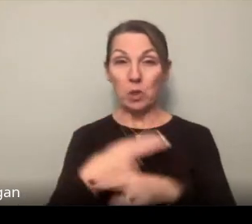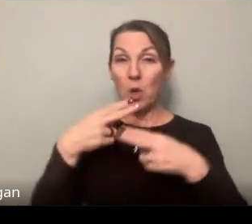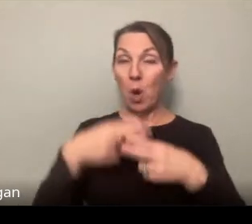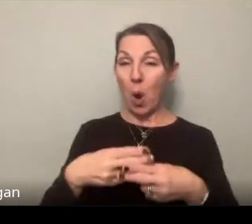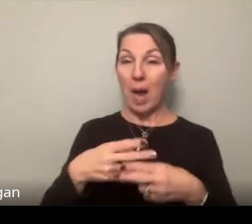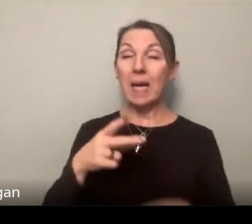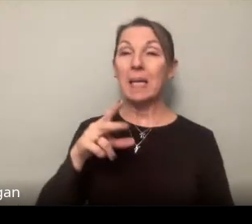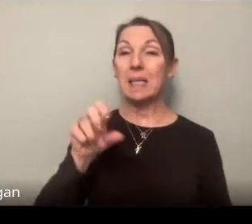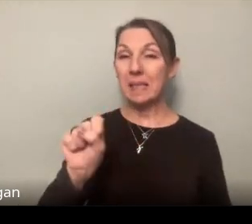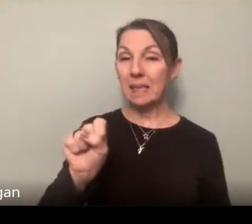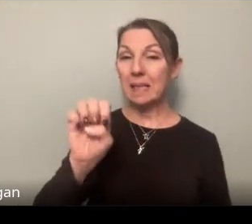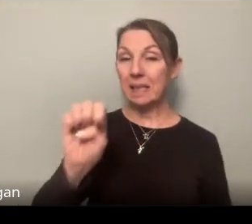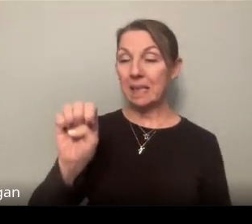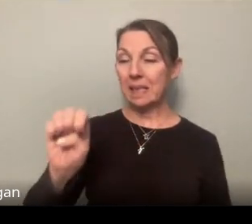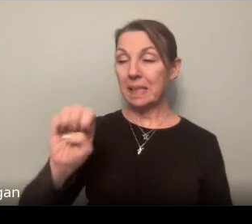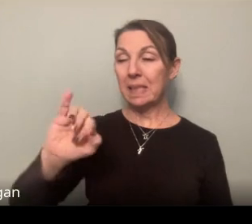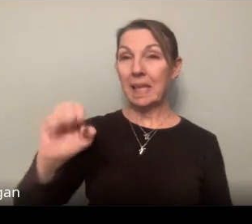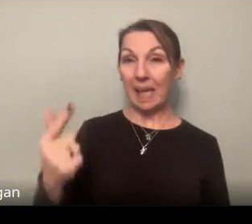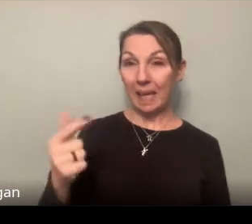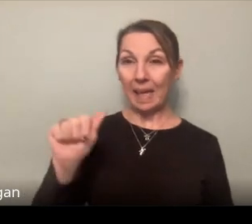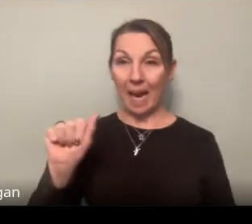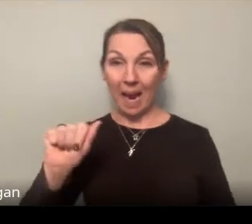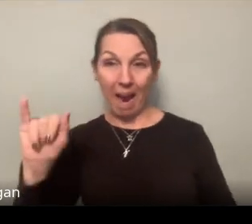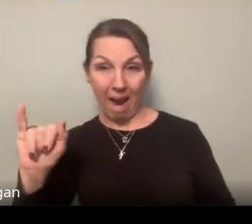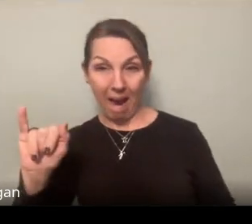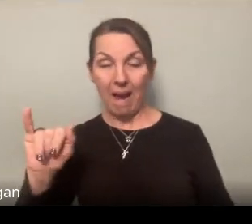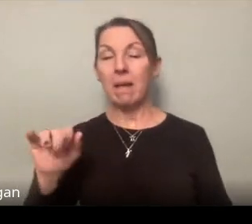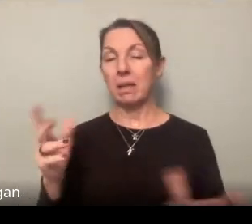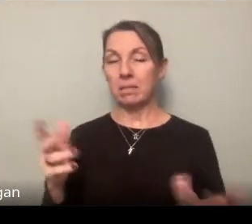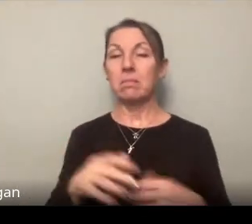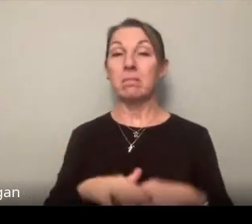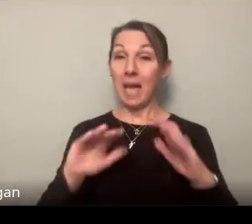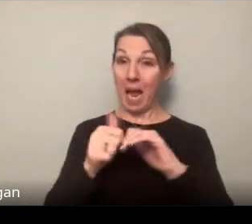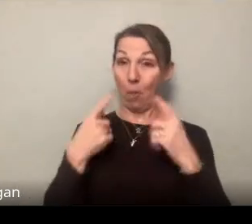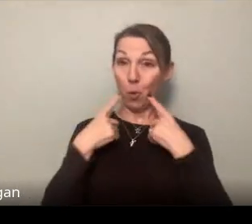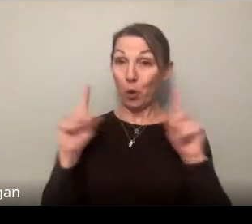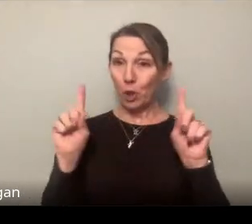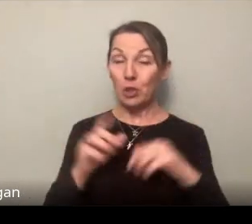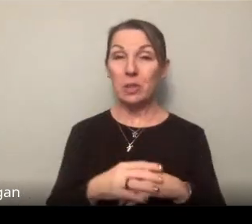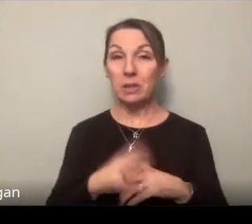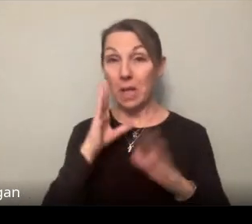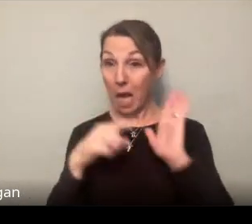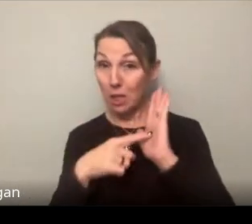Seeing AI, and how it works is I'll just show you.